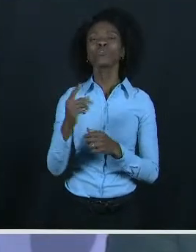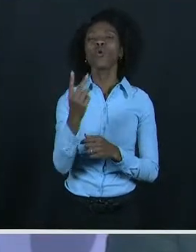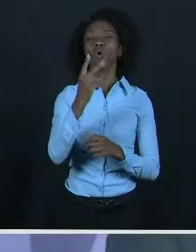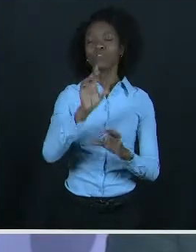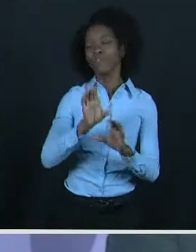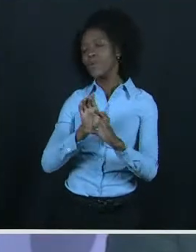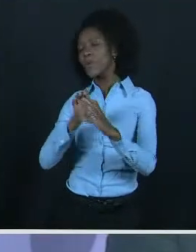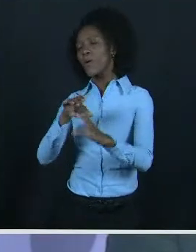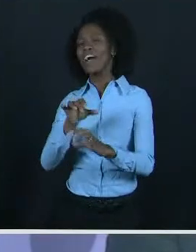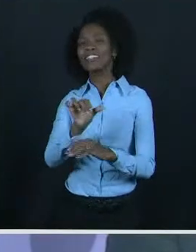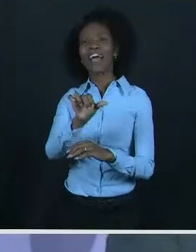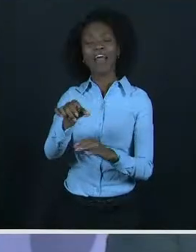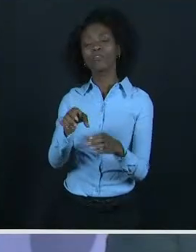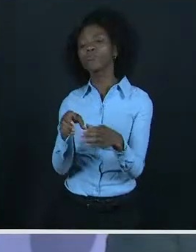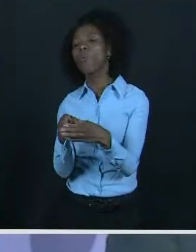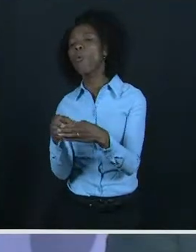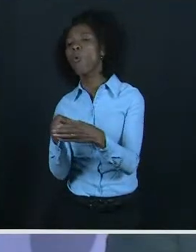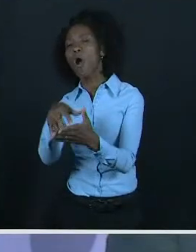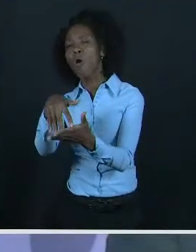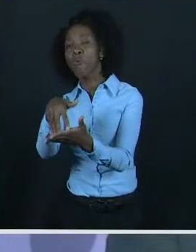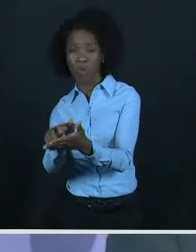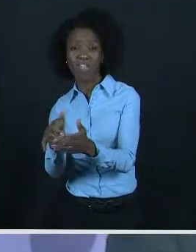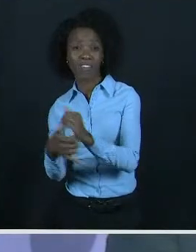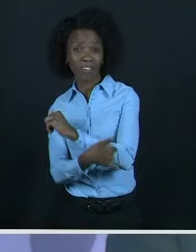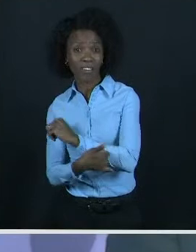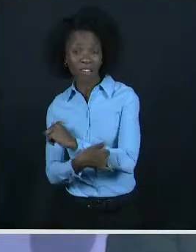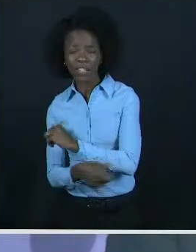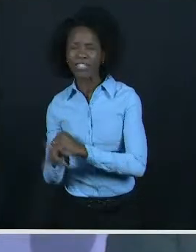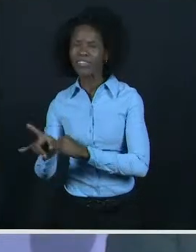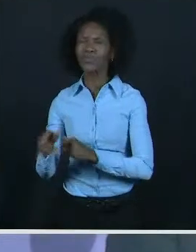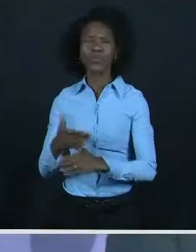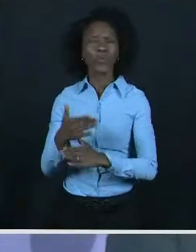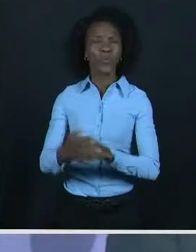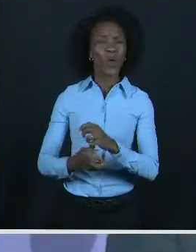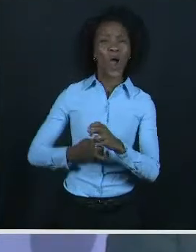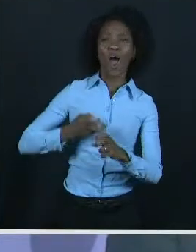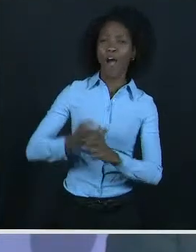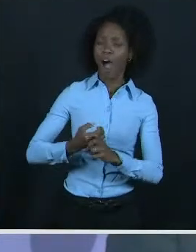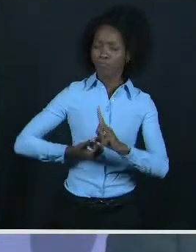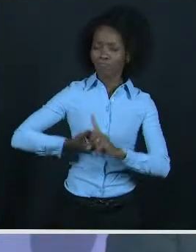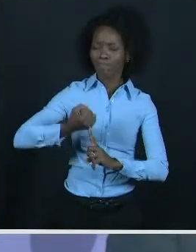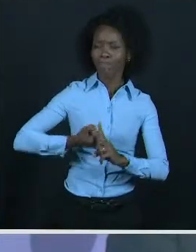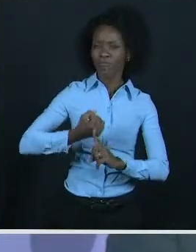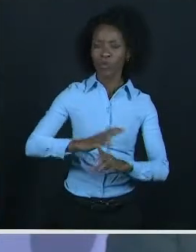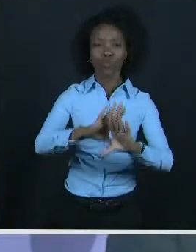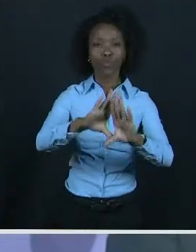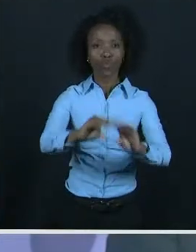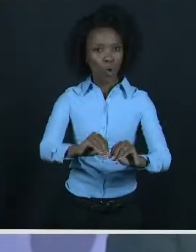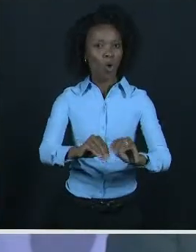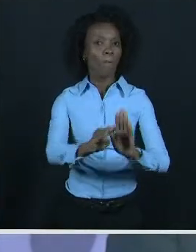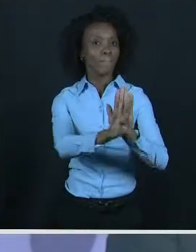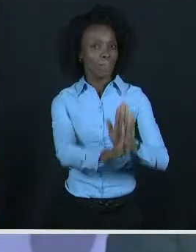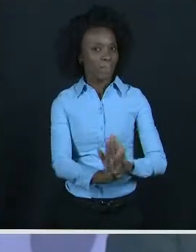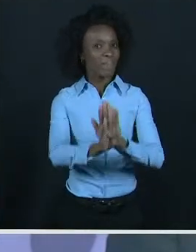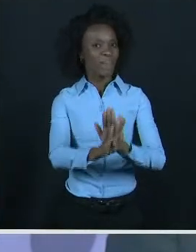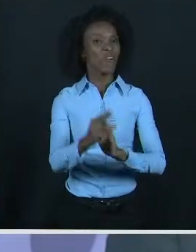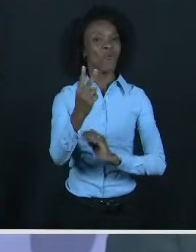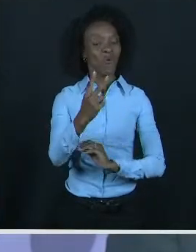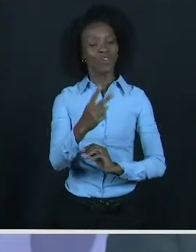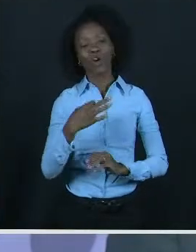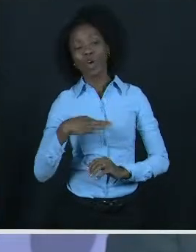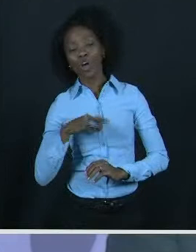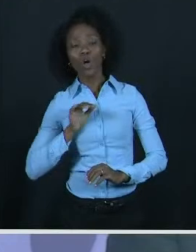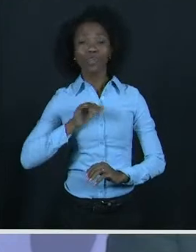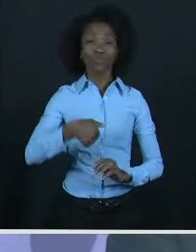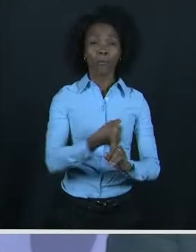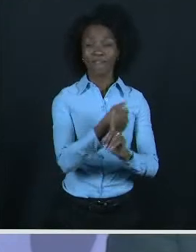countries. She is working hard to eliminate domestic violence and violence against women and girls, and I'm very pleased to invite you to